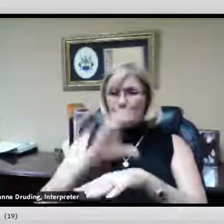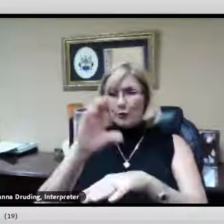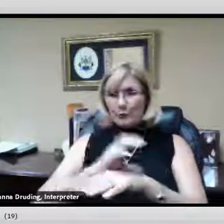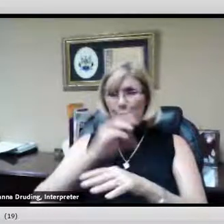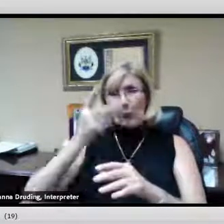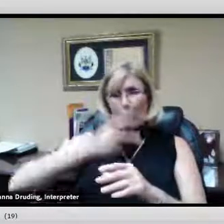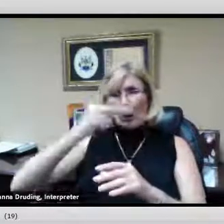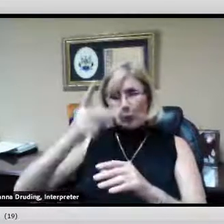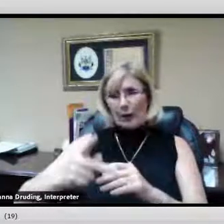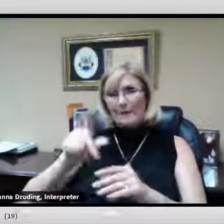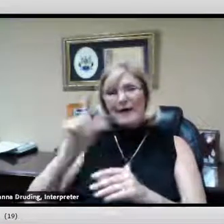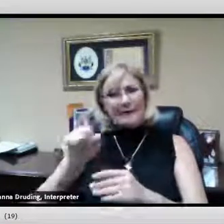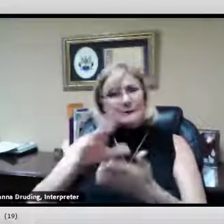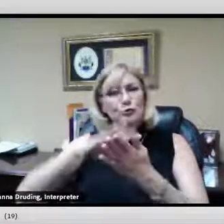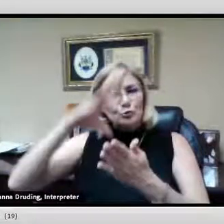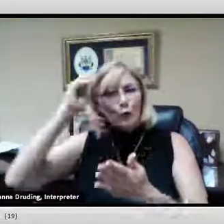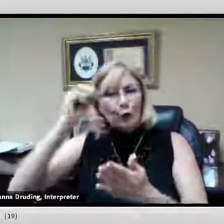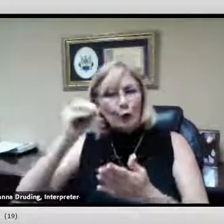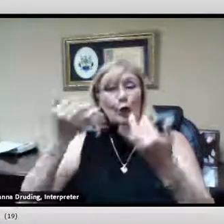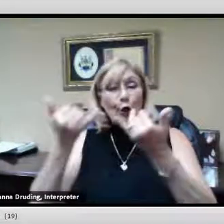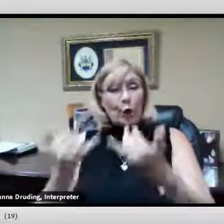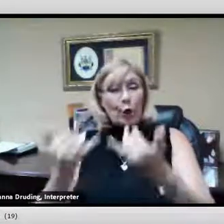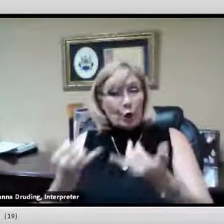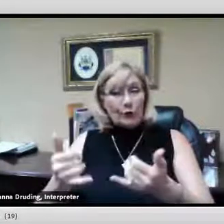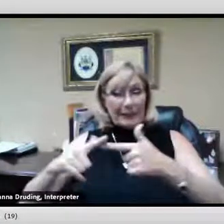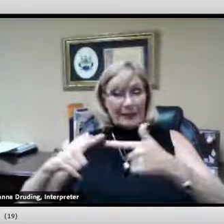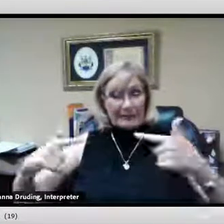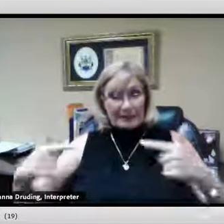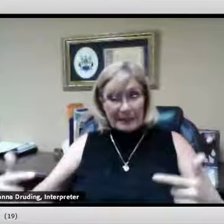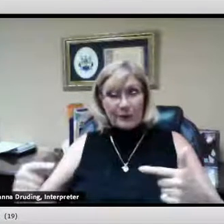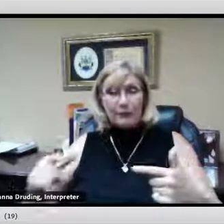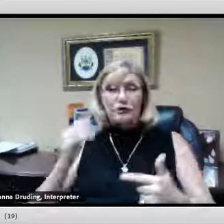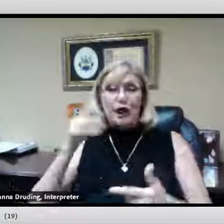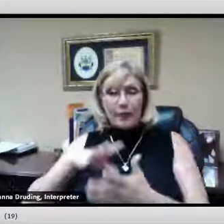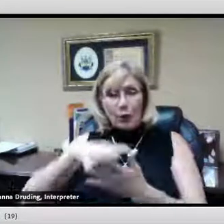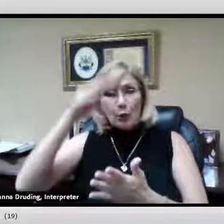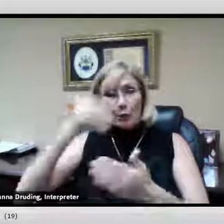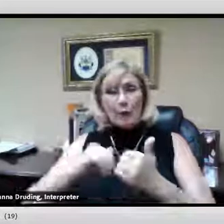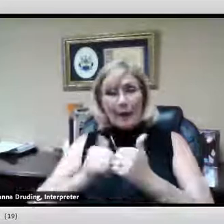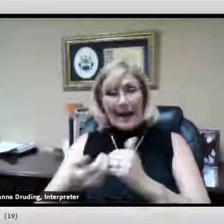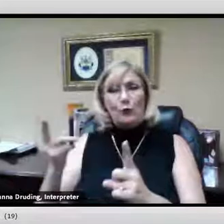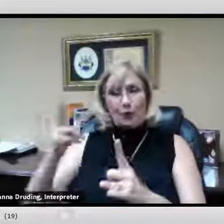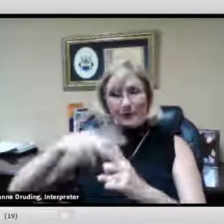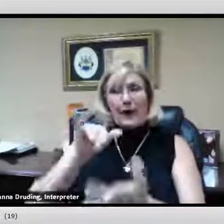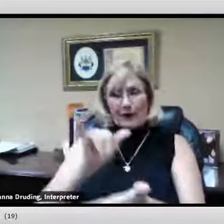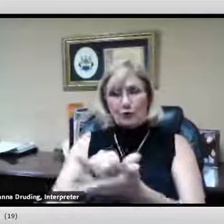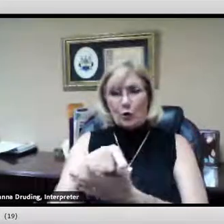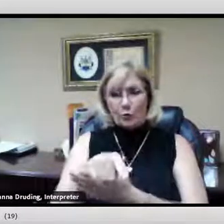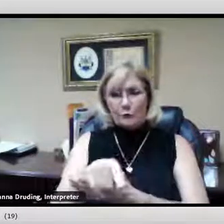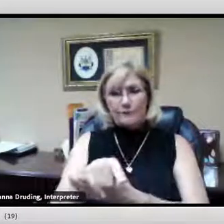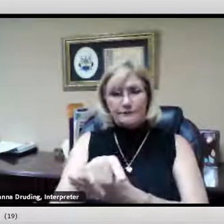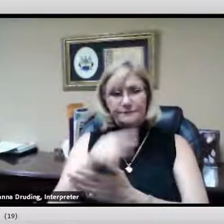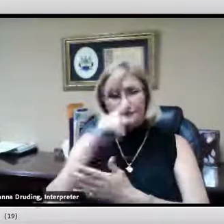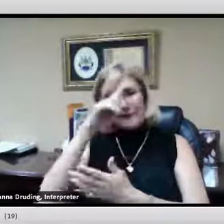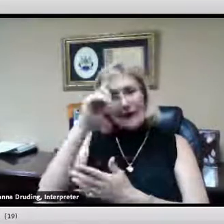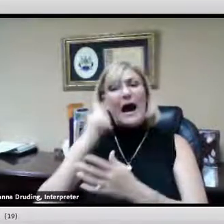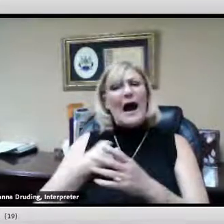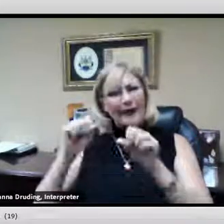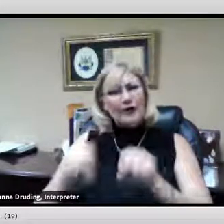I would have to learn current languages and learn how to apply those. I could learn some of